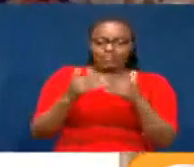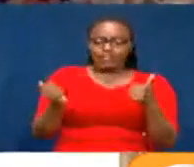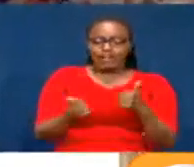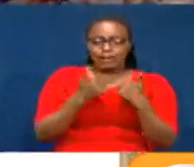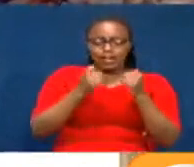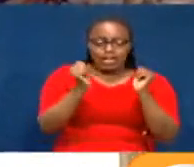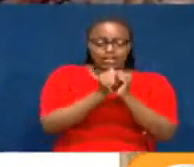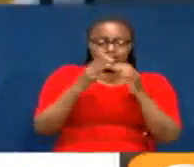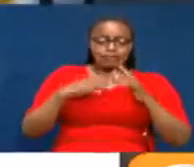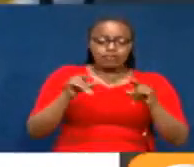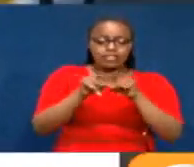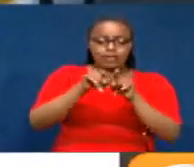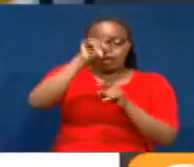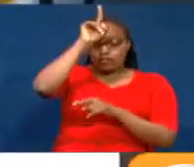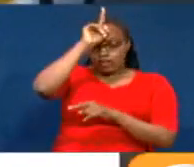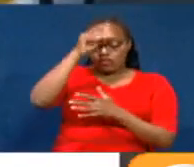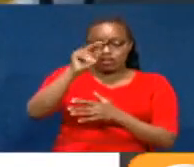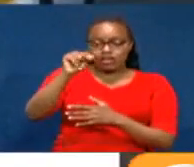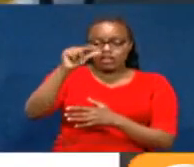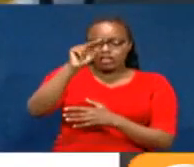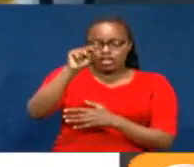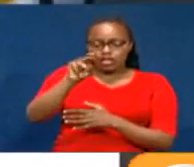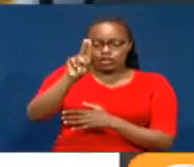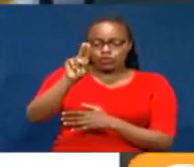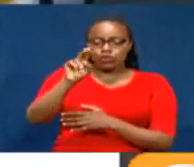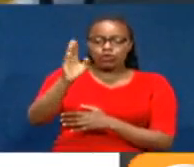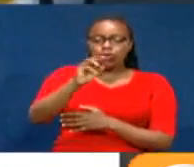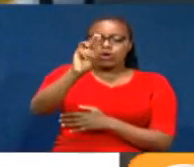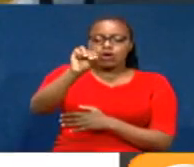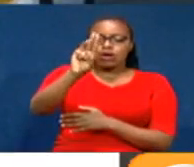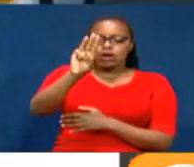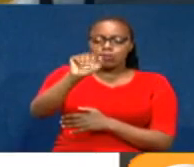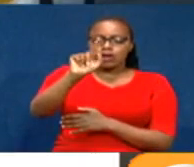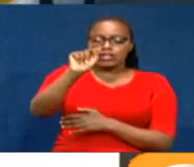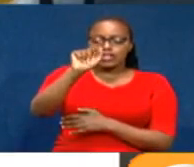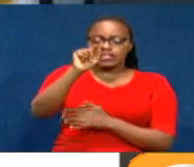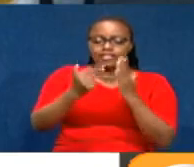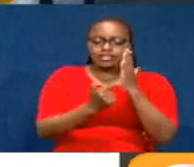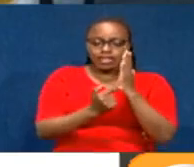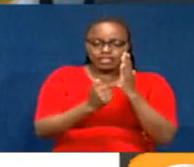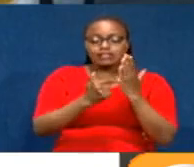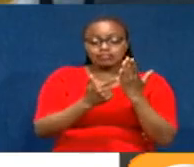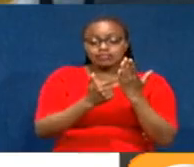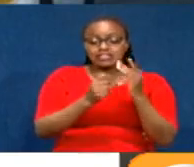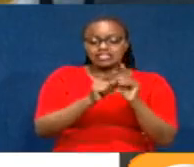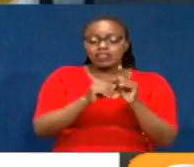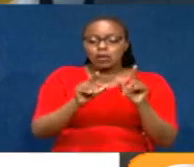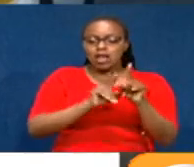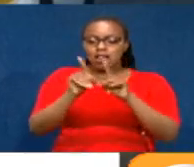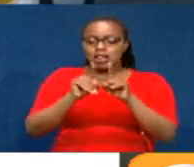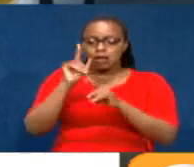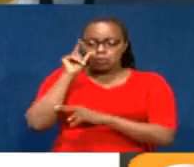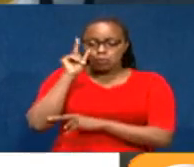10 victims from the same village in Mgeno, Mwatate sub-county, Taita Taveta County, were traveling to Mombasa for a wedding